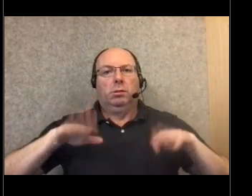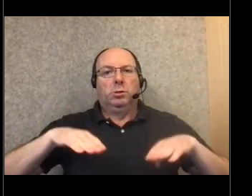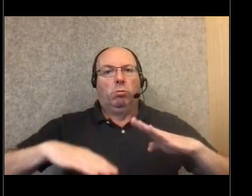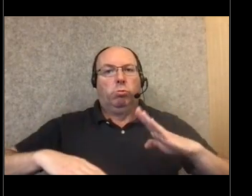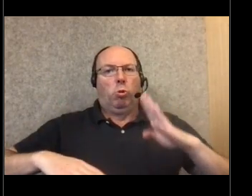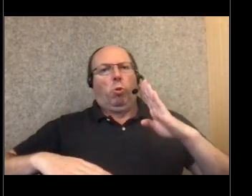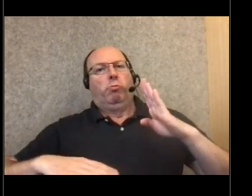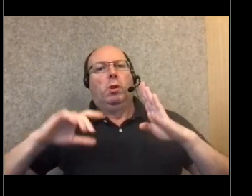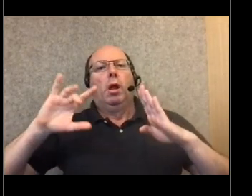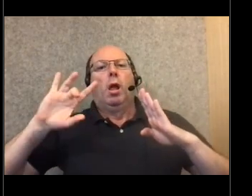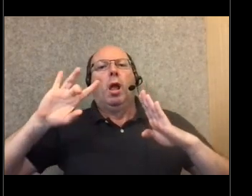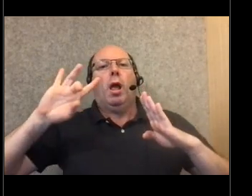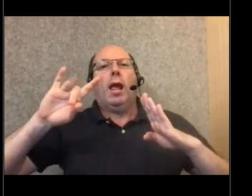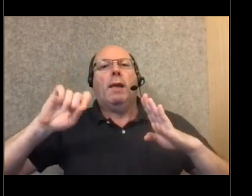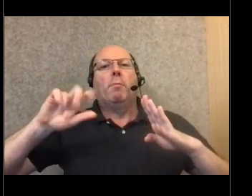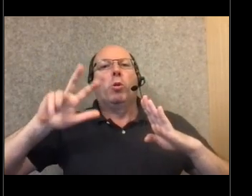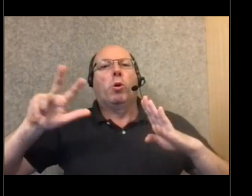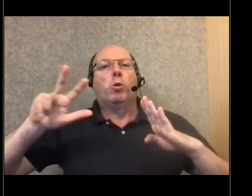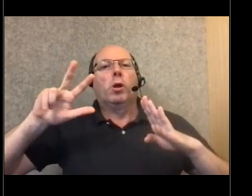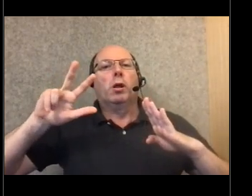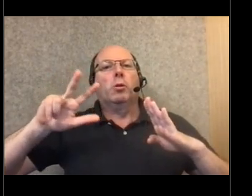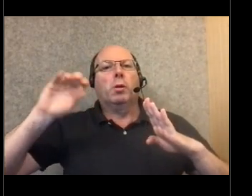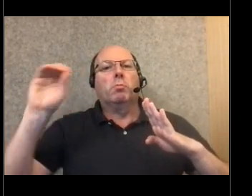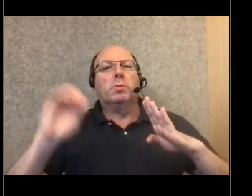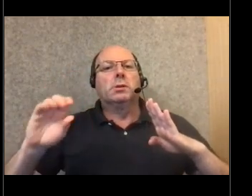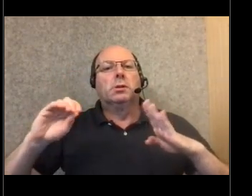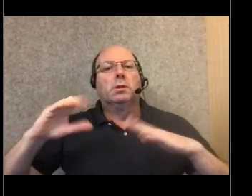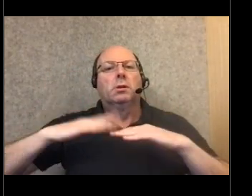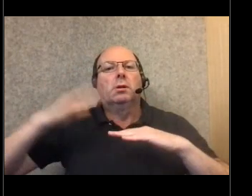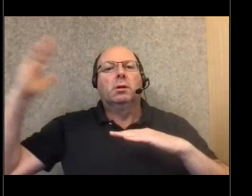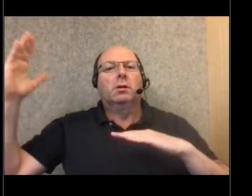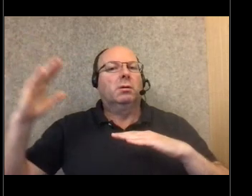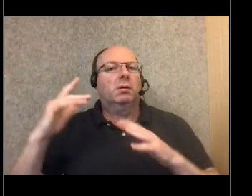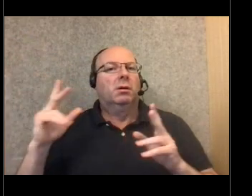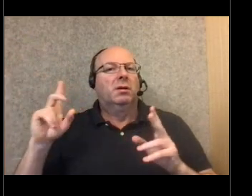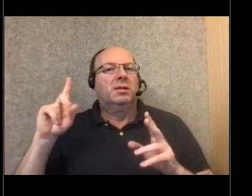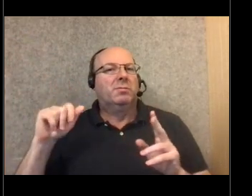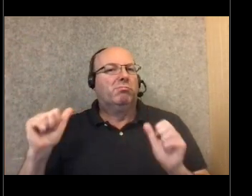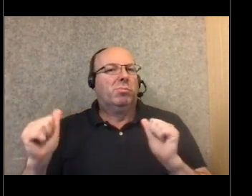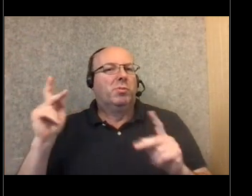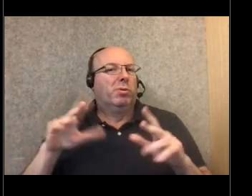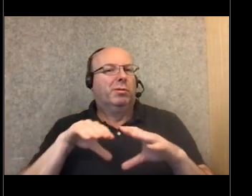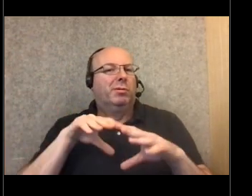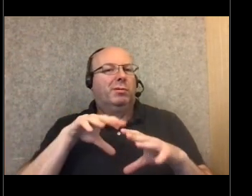disabilities and cannot be considered part of an accessible route.